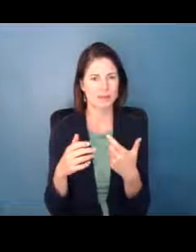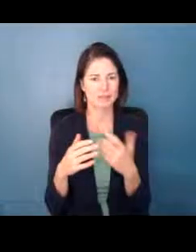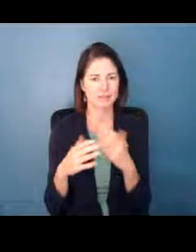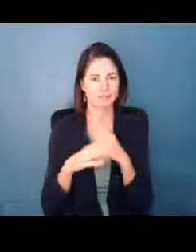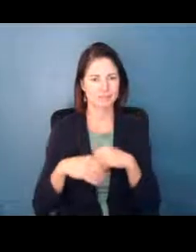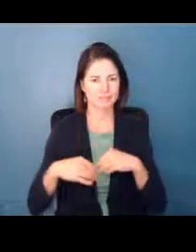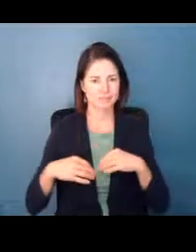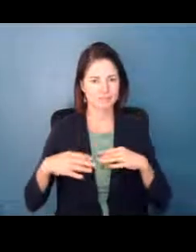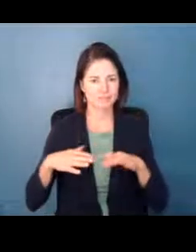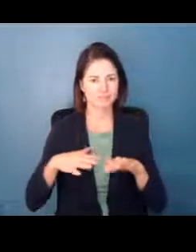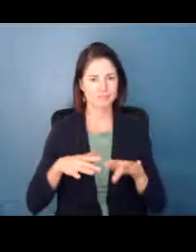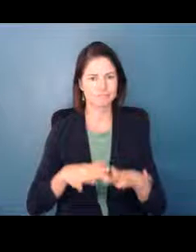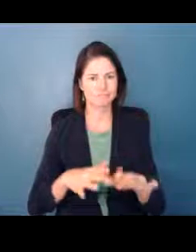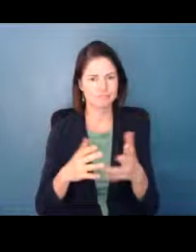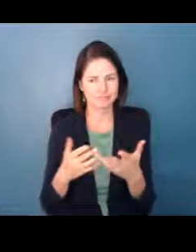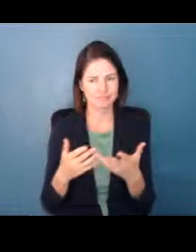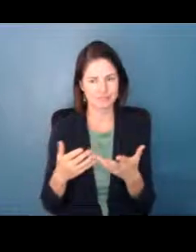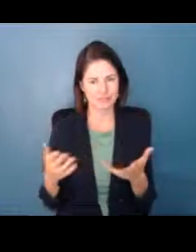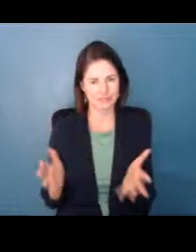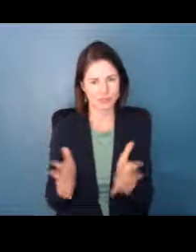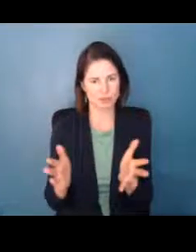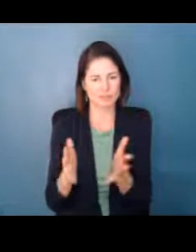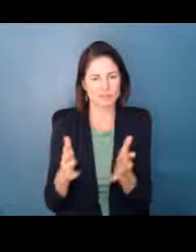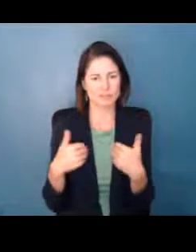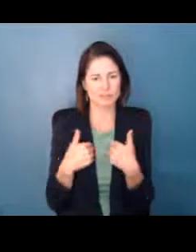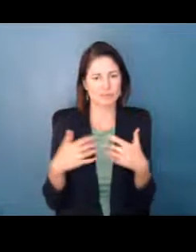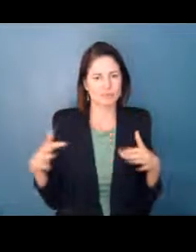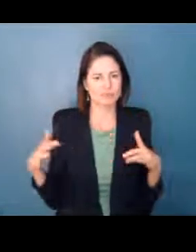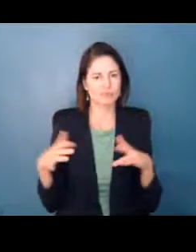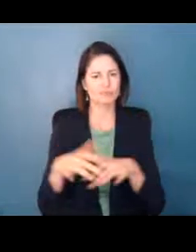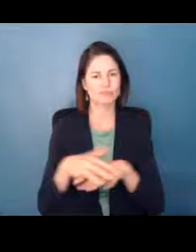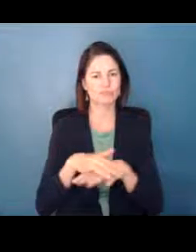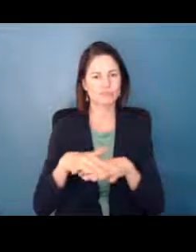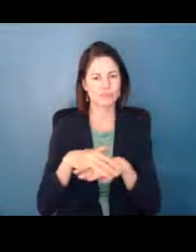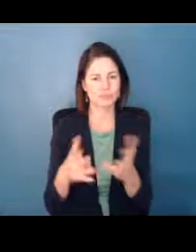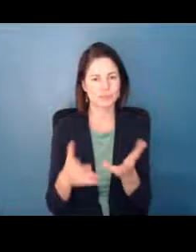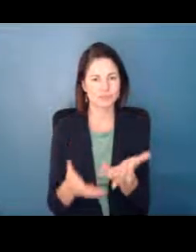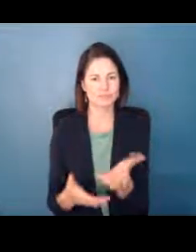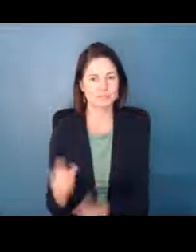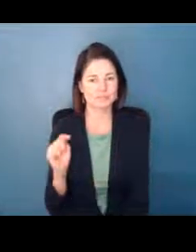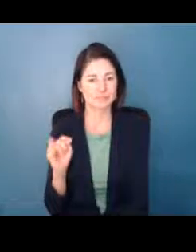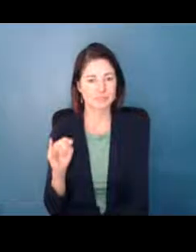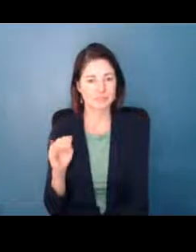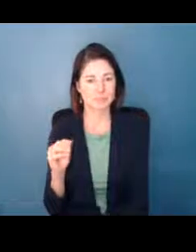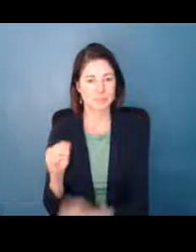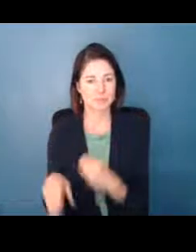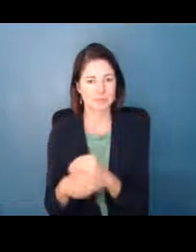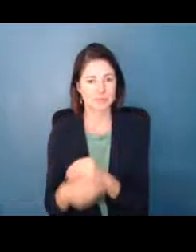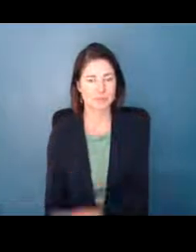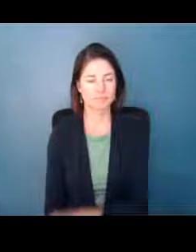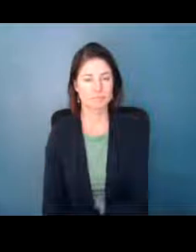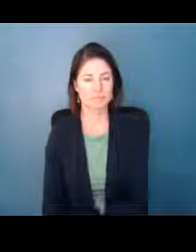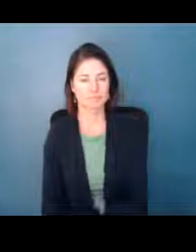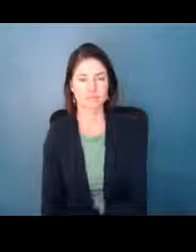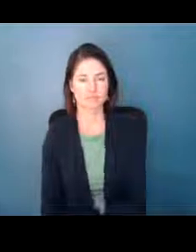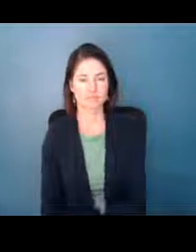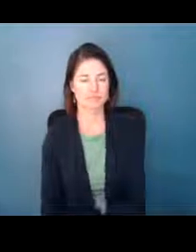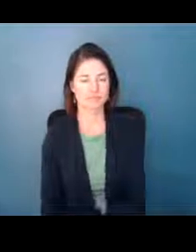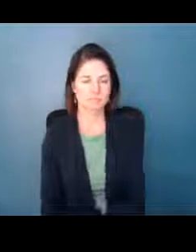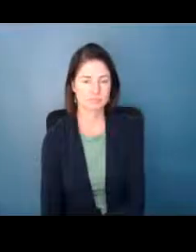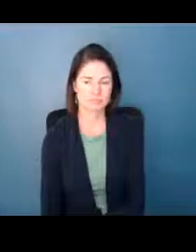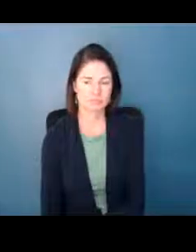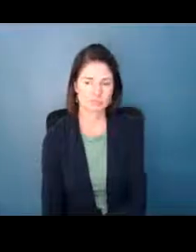you. Yeah. Tim? You have anything else? That's good. I would, okay. I just wanted